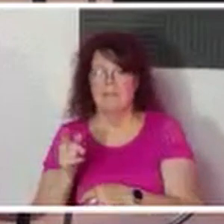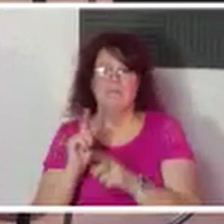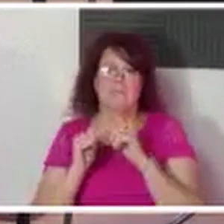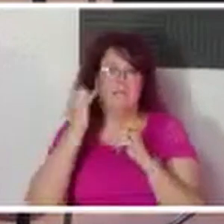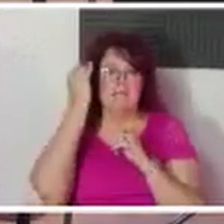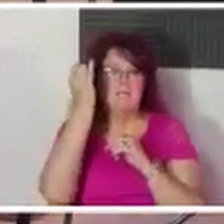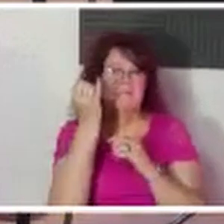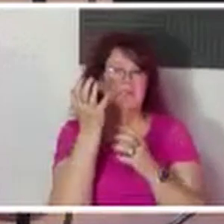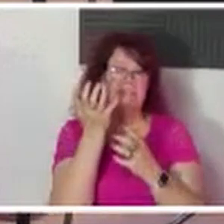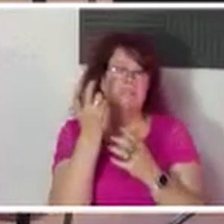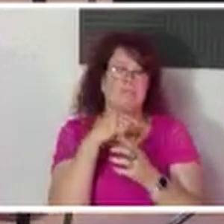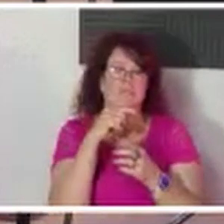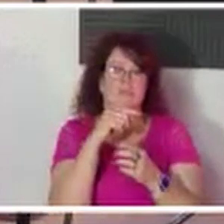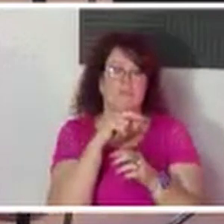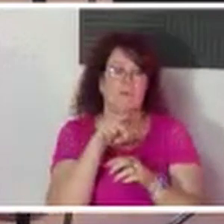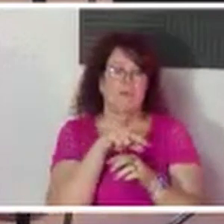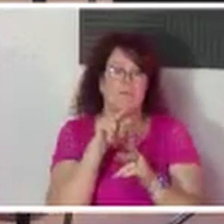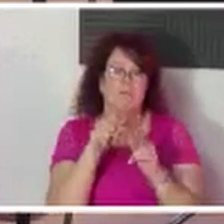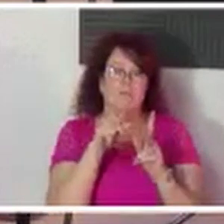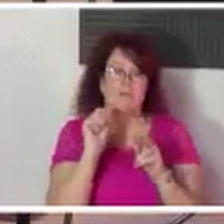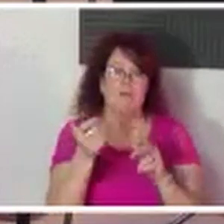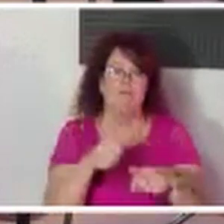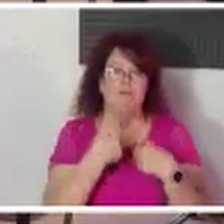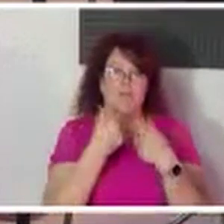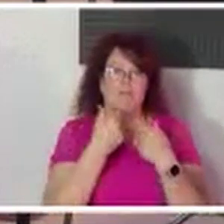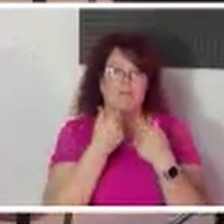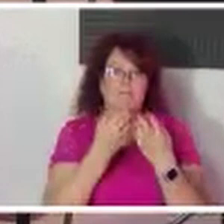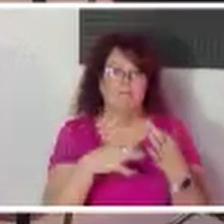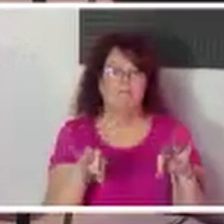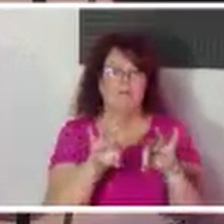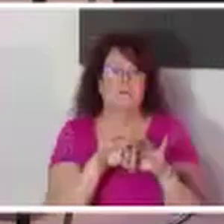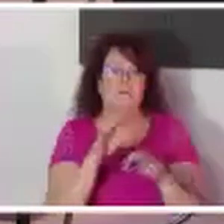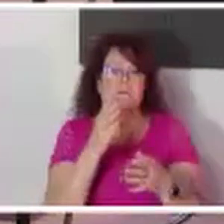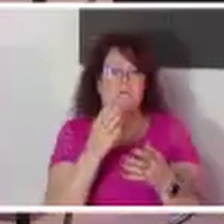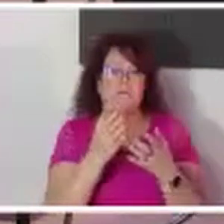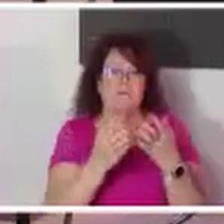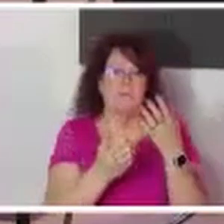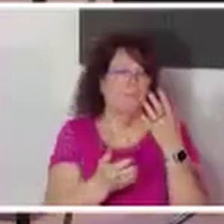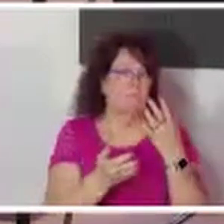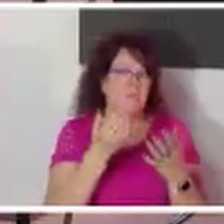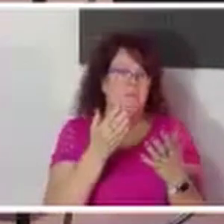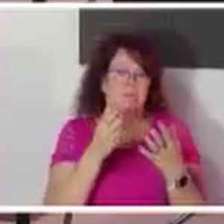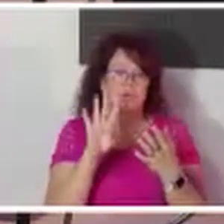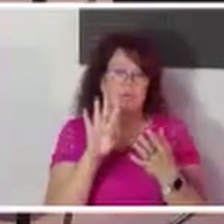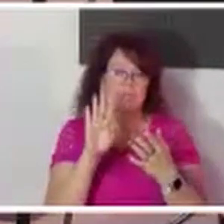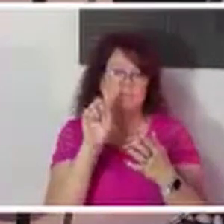idea that there aren't ordinary people and all of the lives matter, all 1,500 sitting in David L. Moss on any given night in Tulsa,